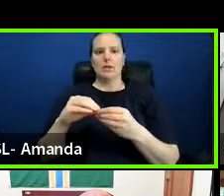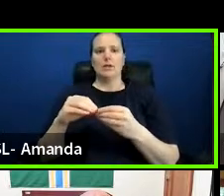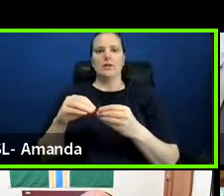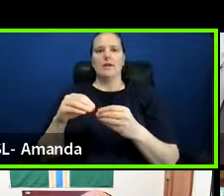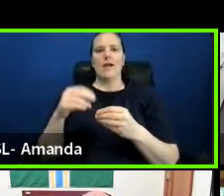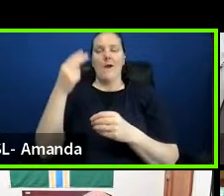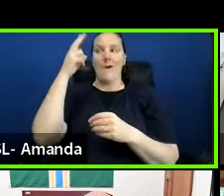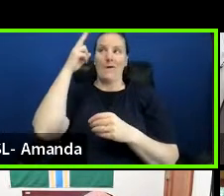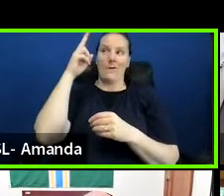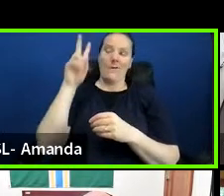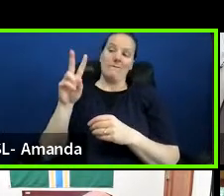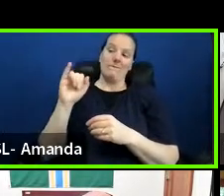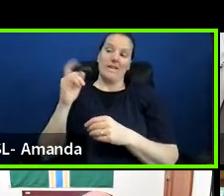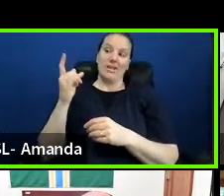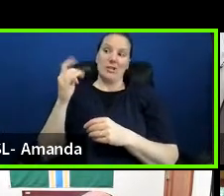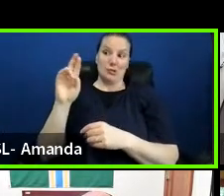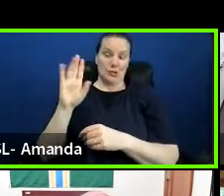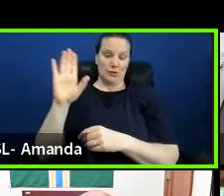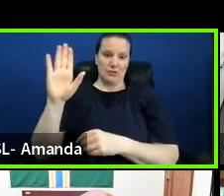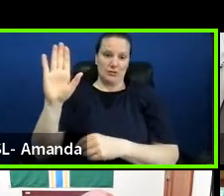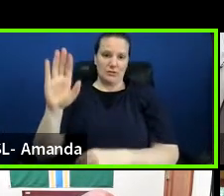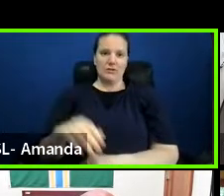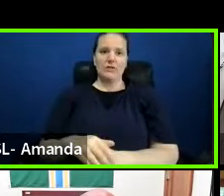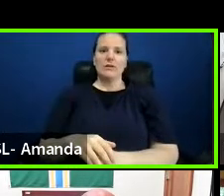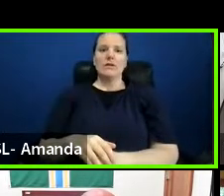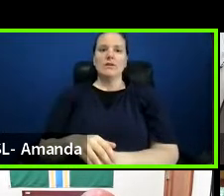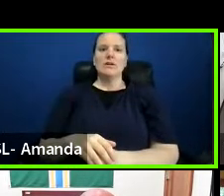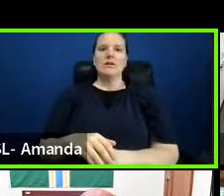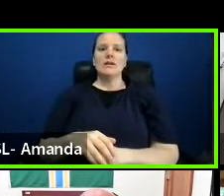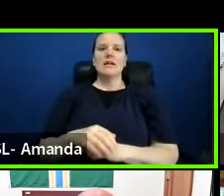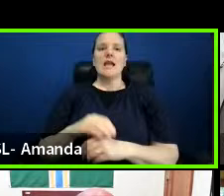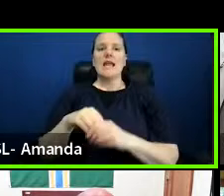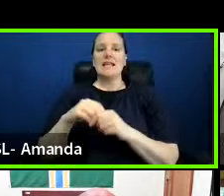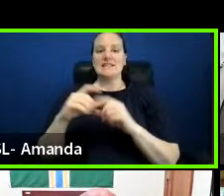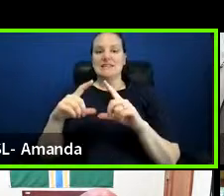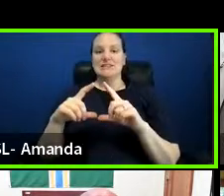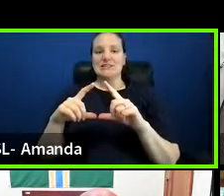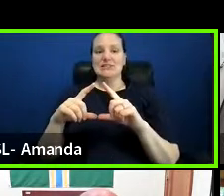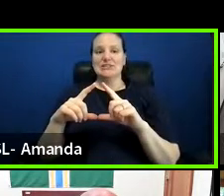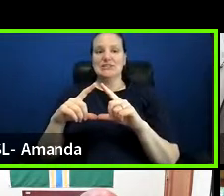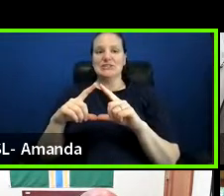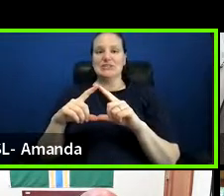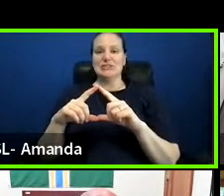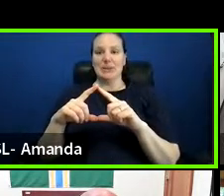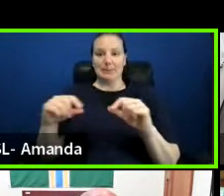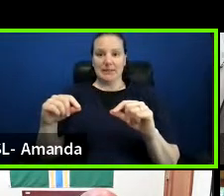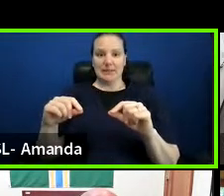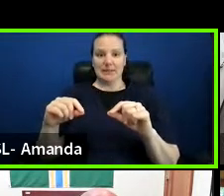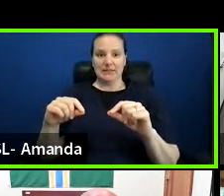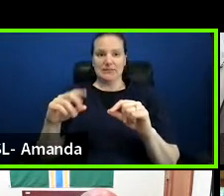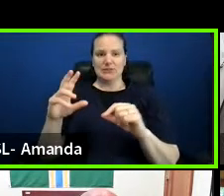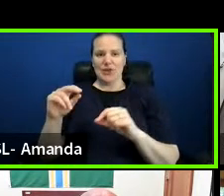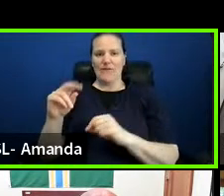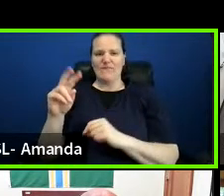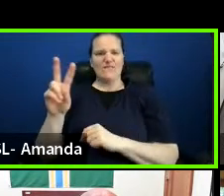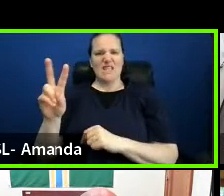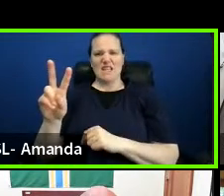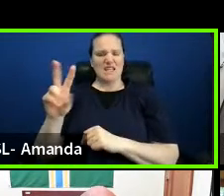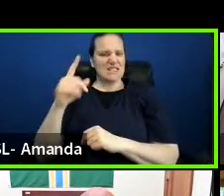Victor, and in Japanese, there's no V